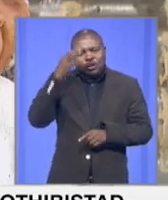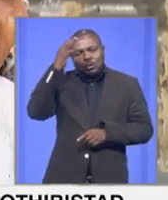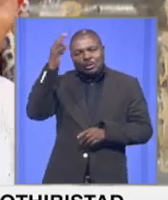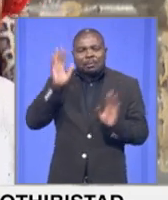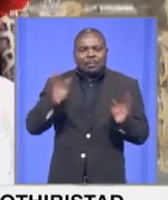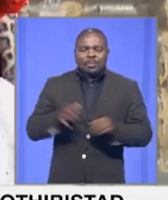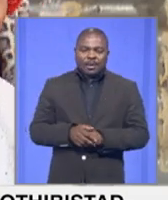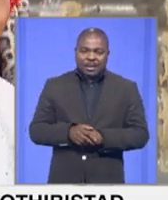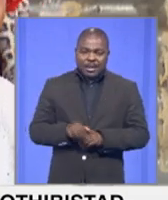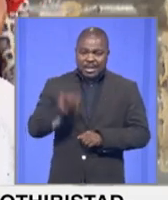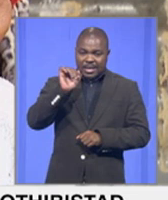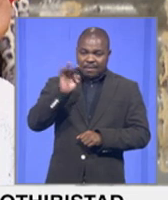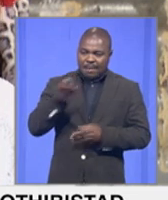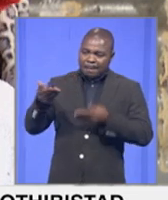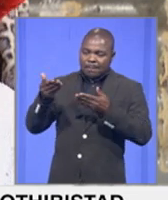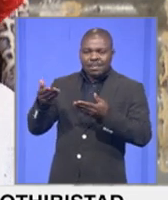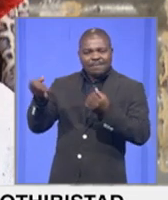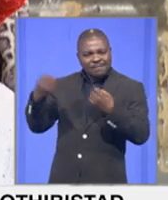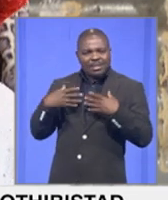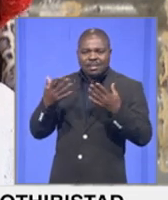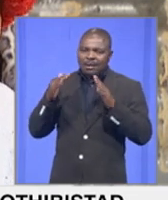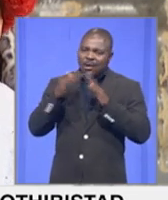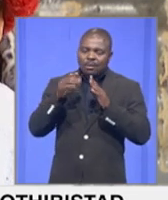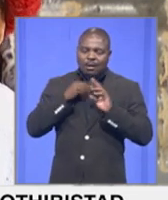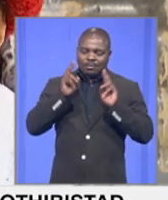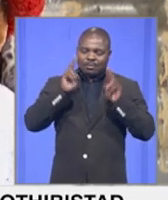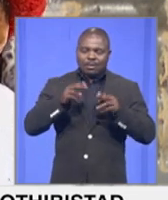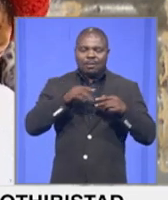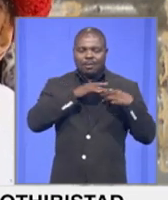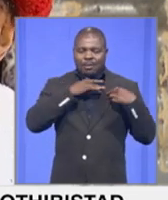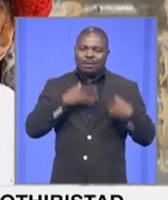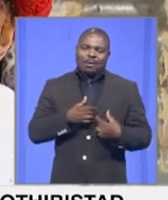kampanye to ka ba ban ke te a be ke tlhoka pele ent